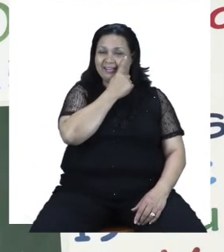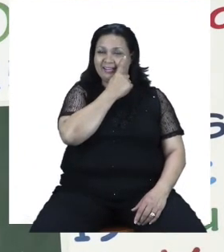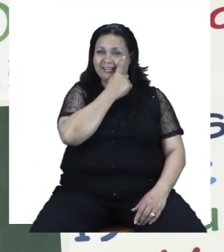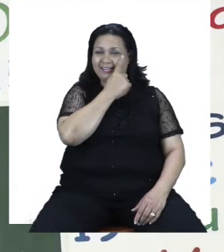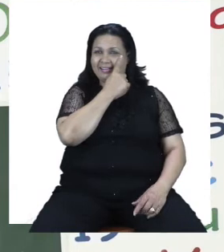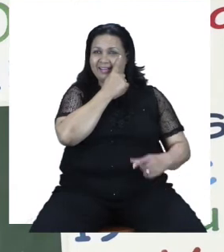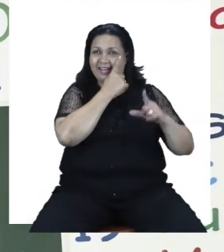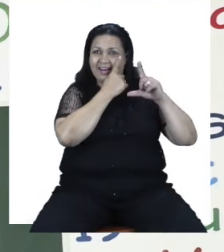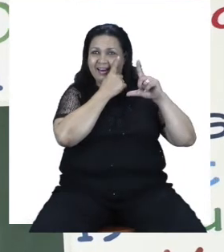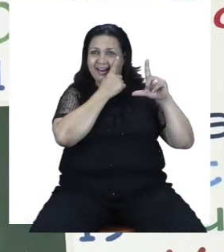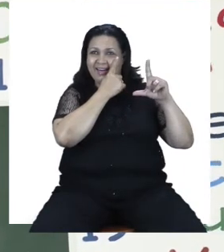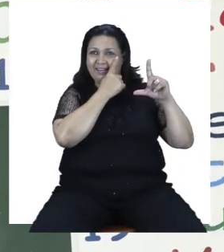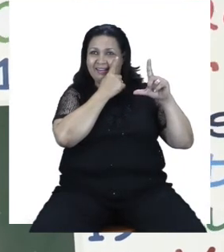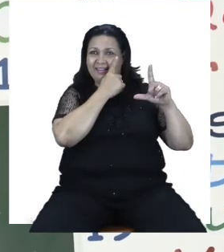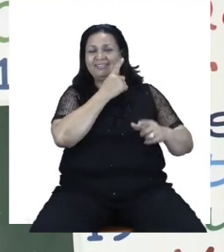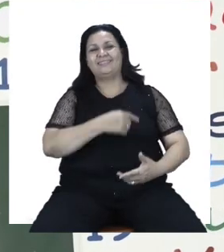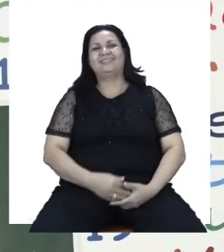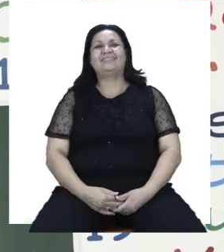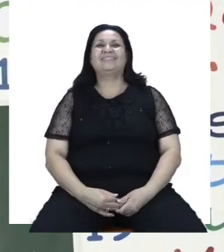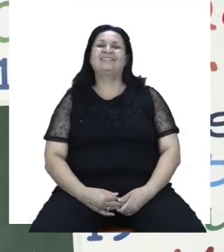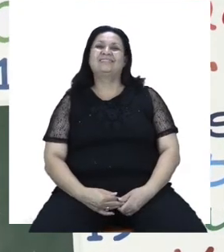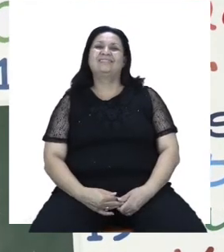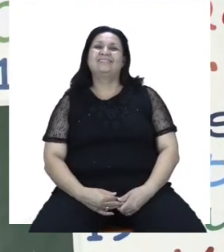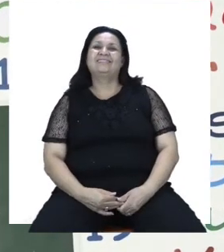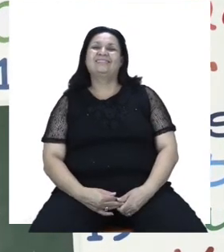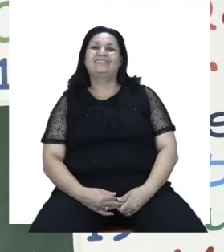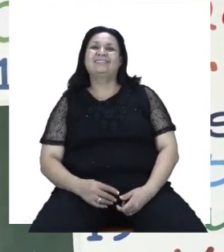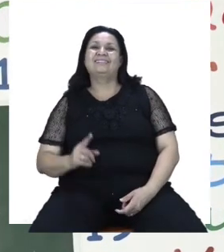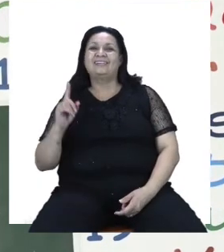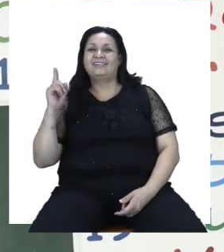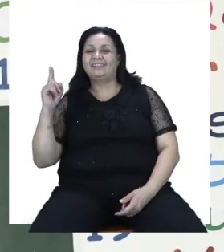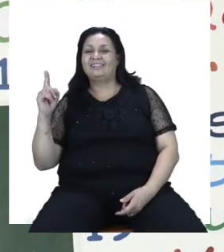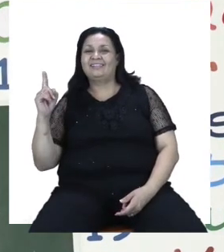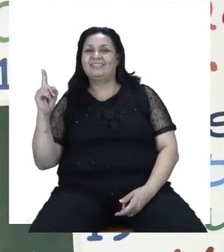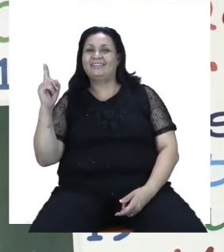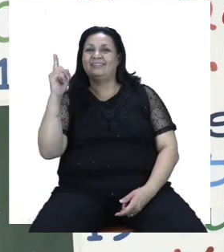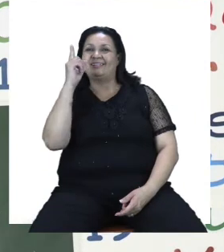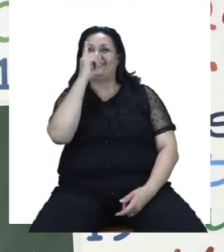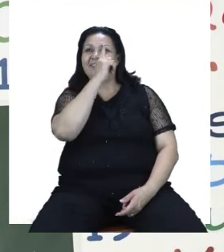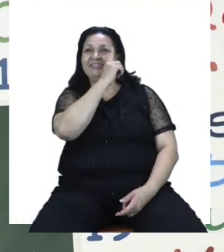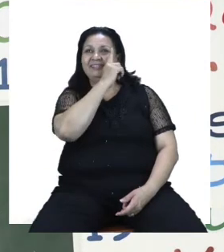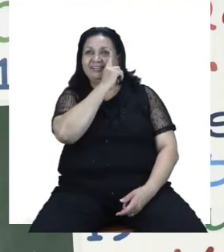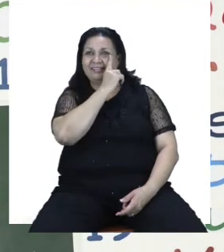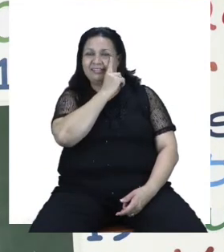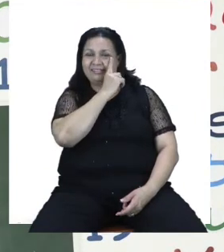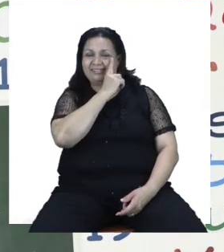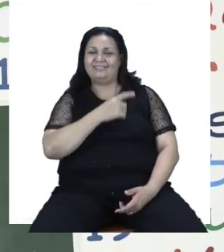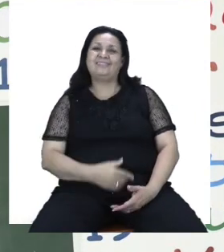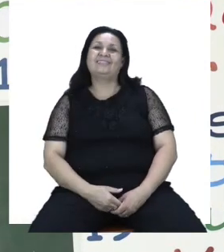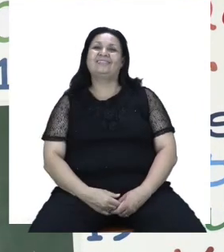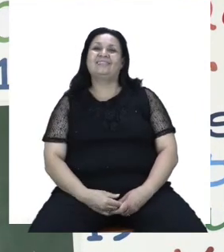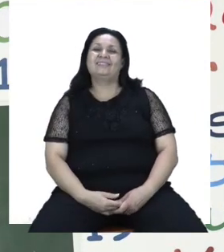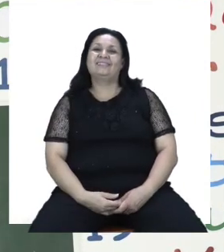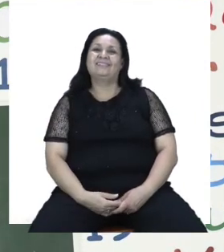your left eye. Very good. So you actually cross over your nose and go to your left